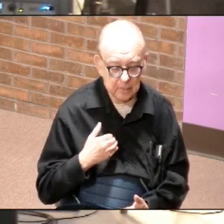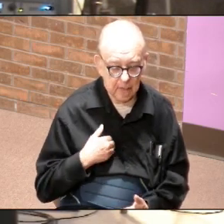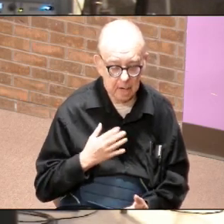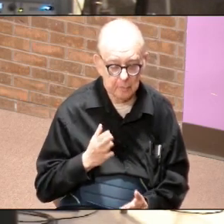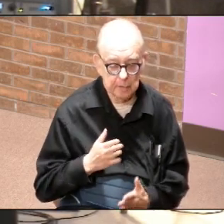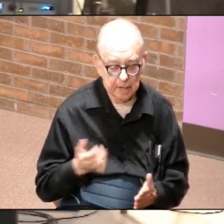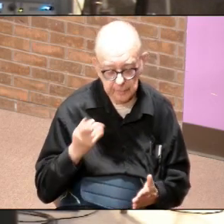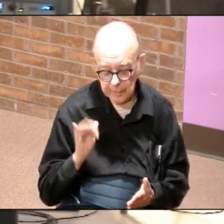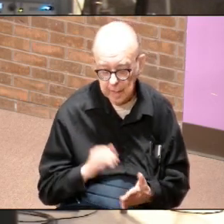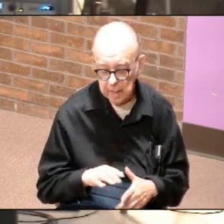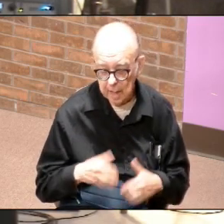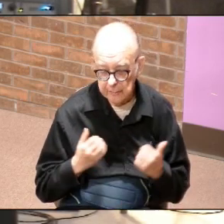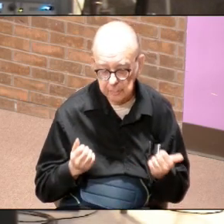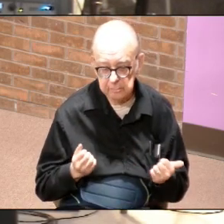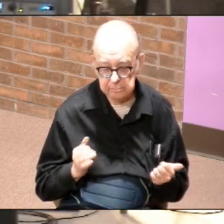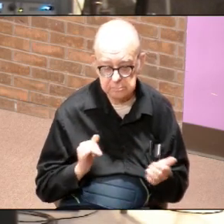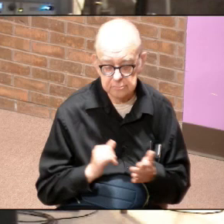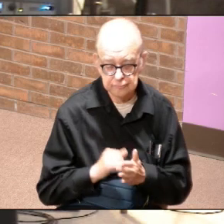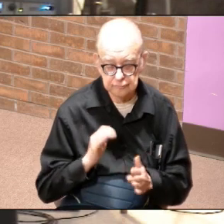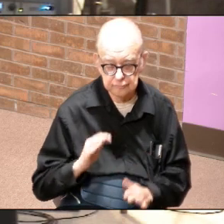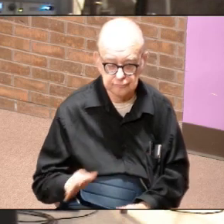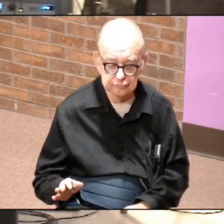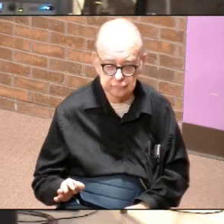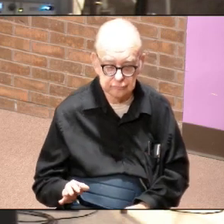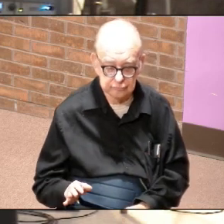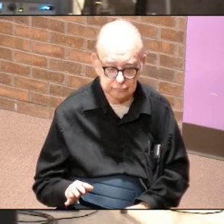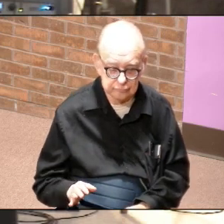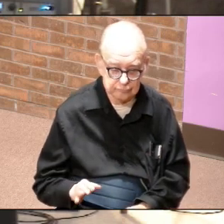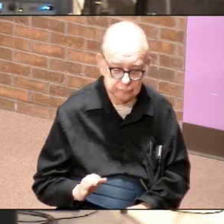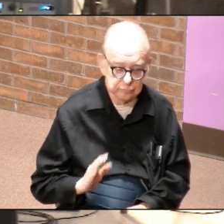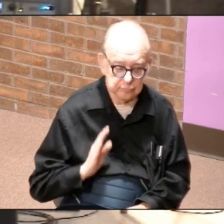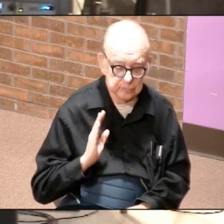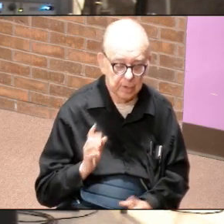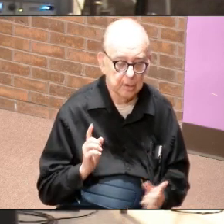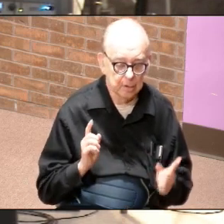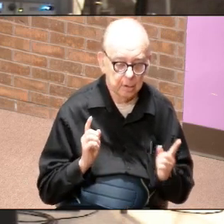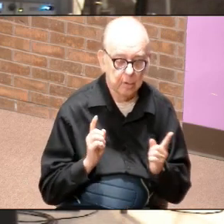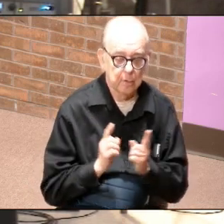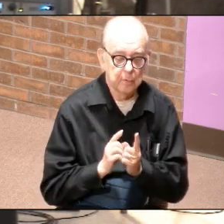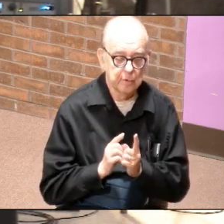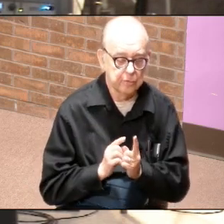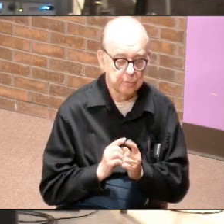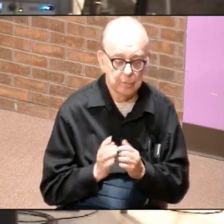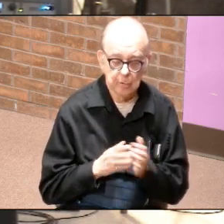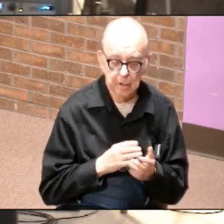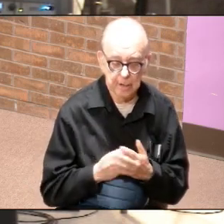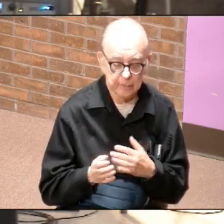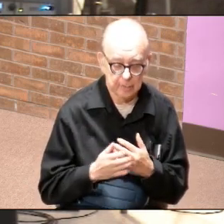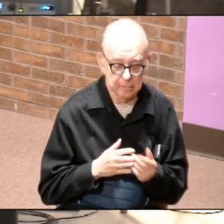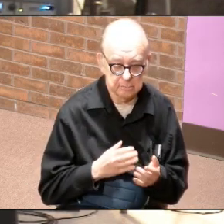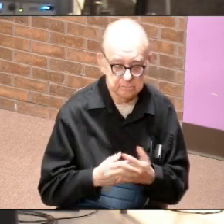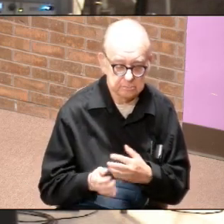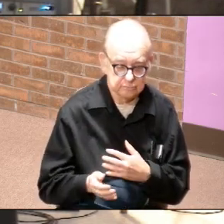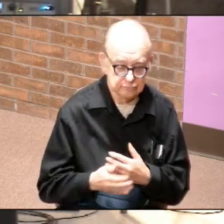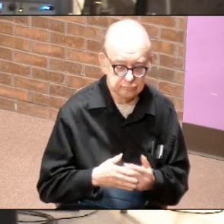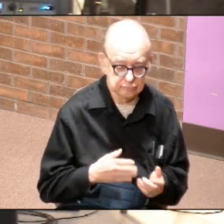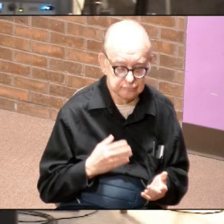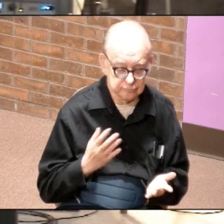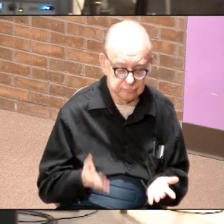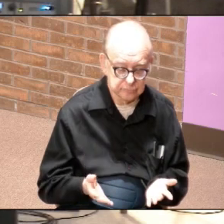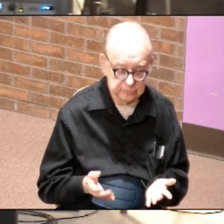life. That child will meet you, will greet you or whatever. They're waiting